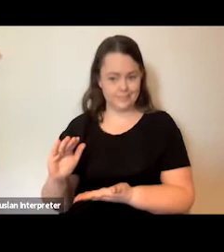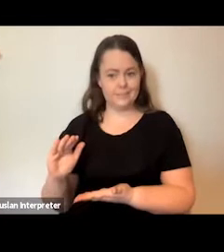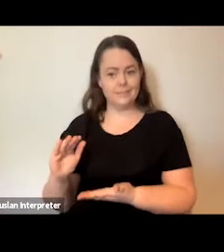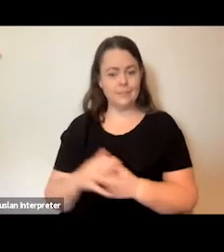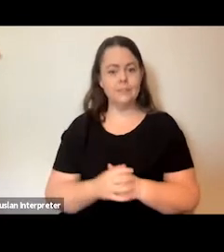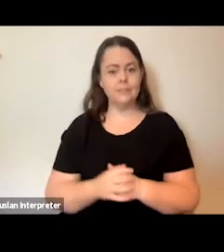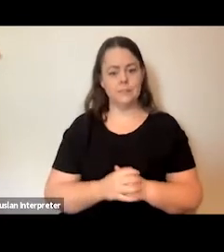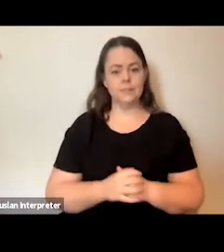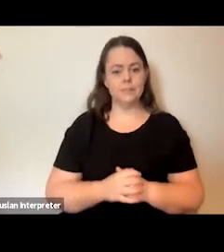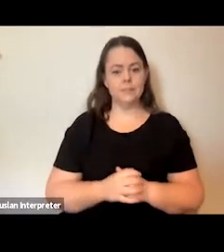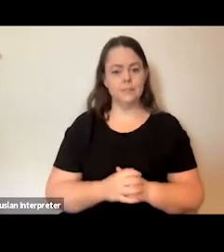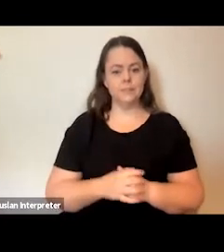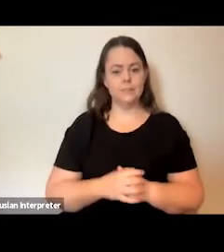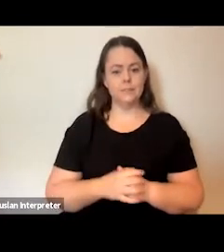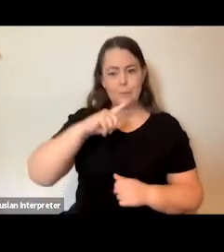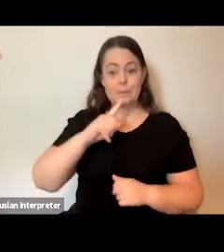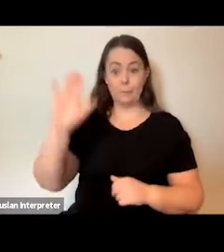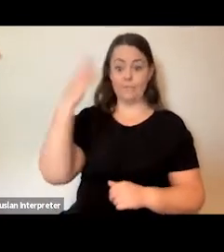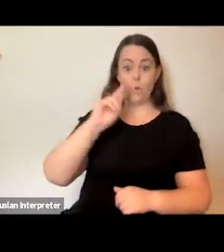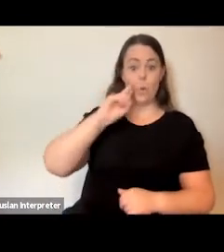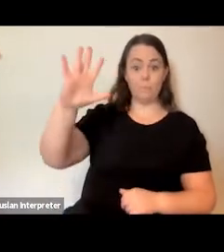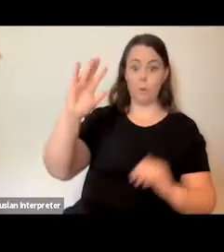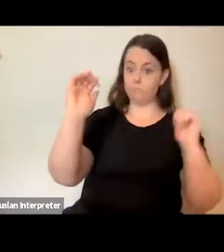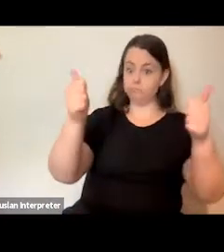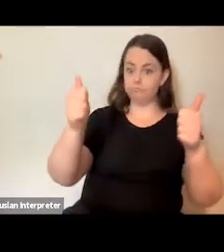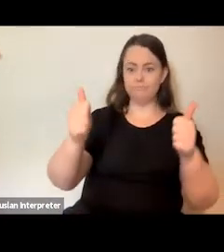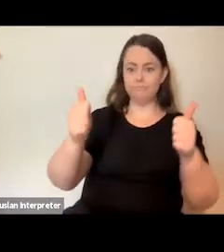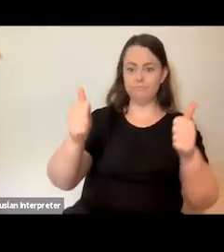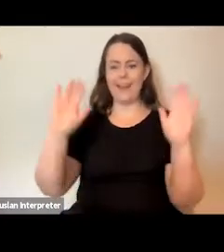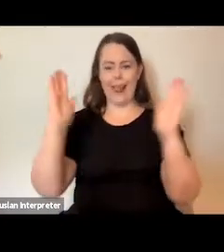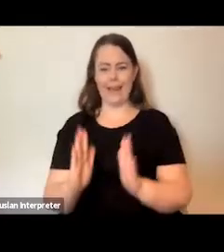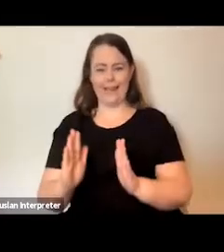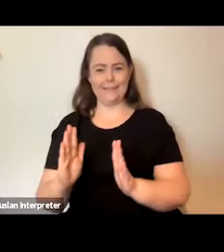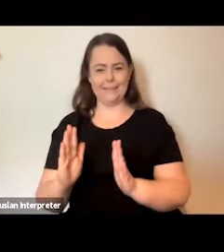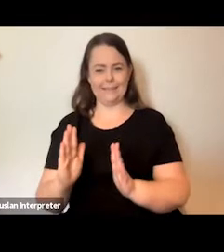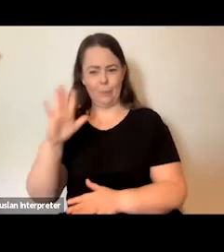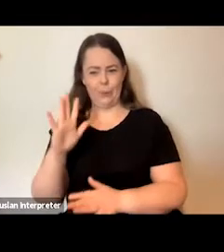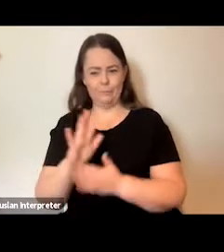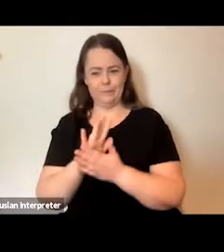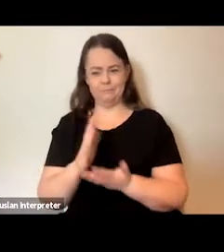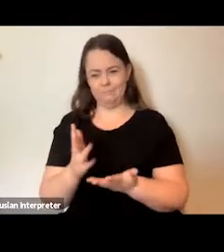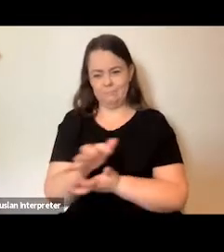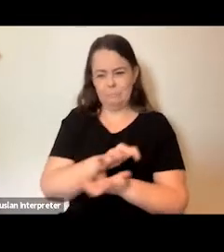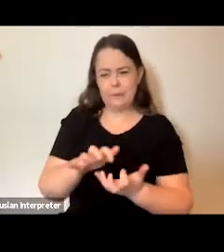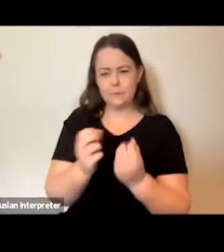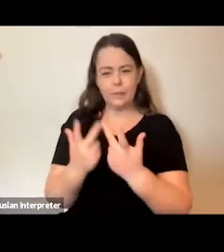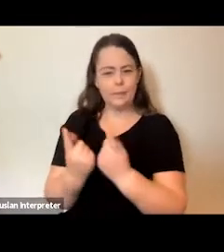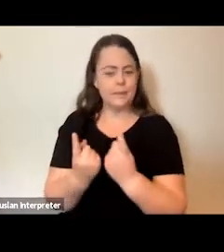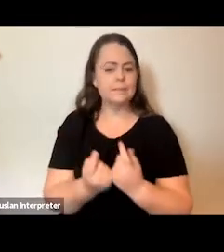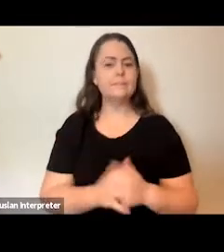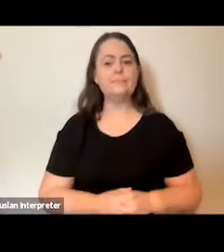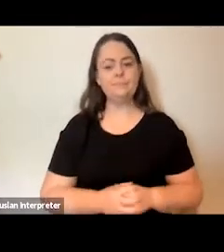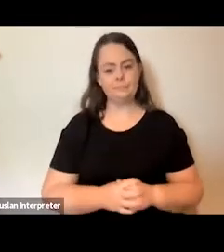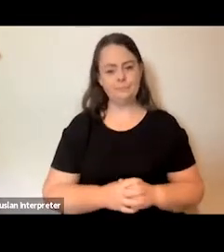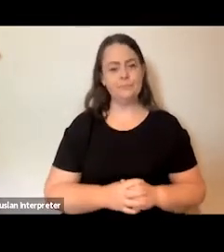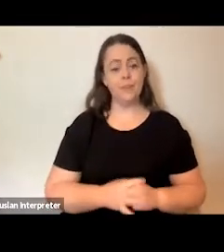are reporting that the purity of cocaine was high. But we saw this kind of increase in availability. And interestingly, we saw